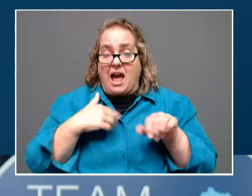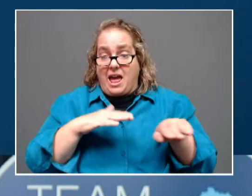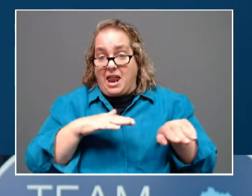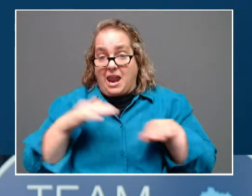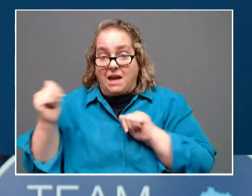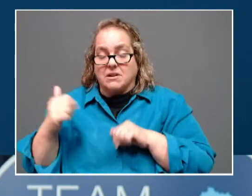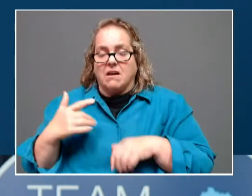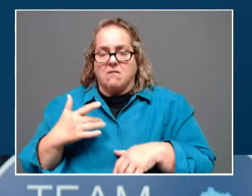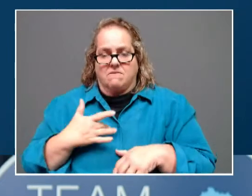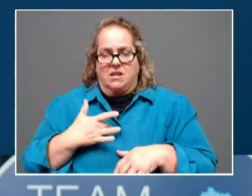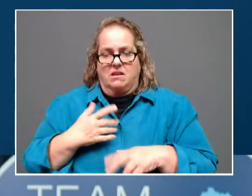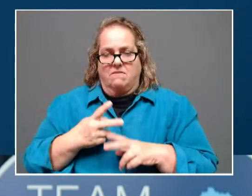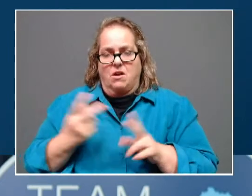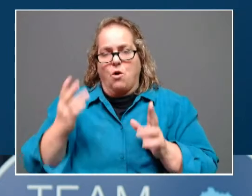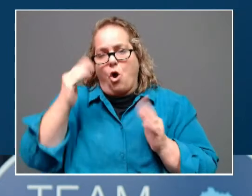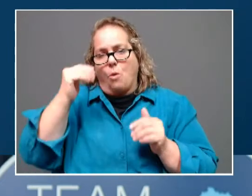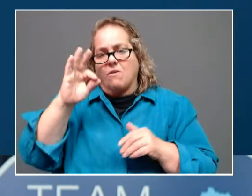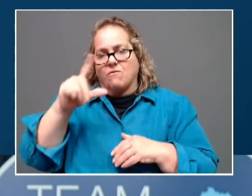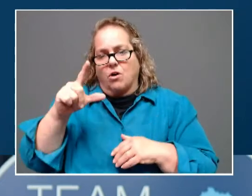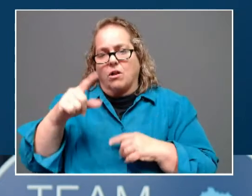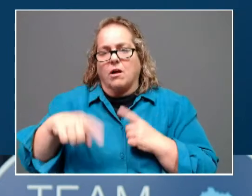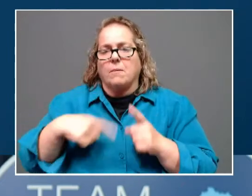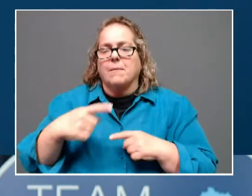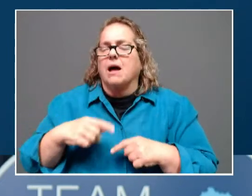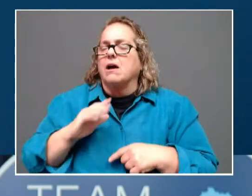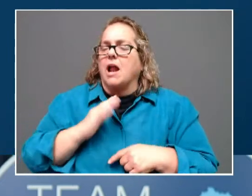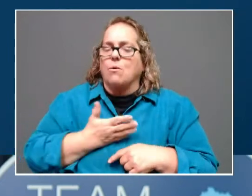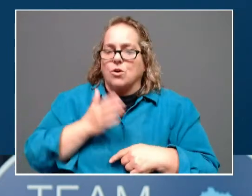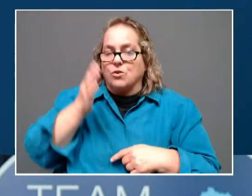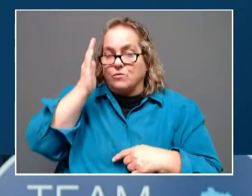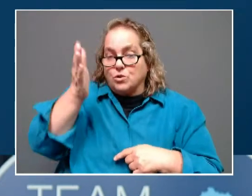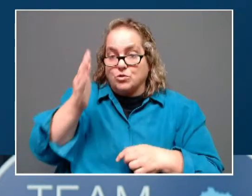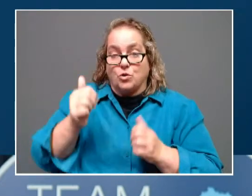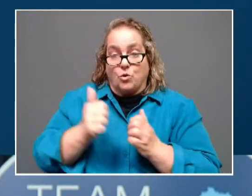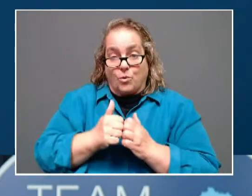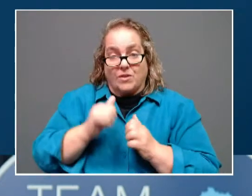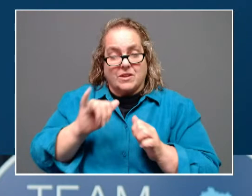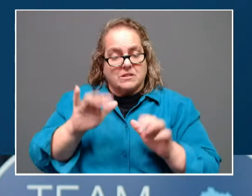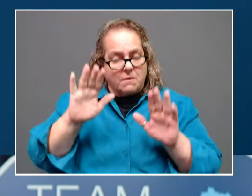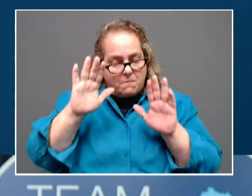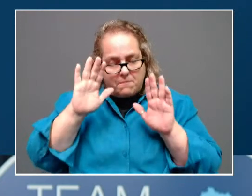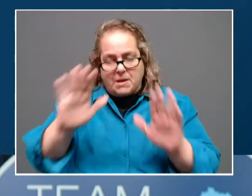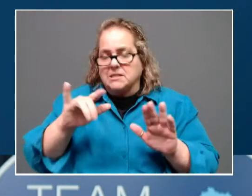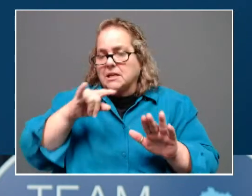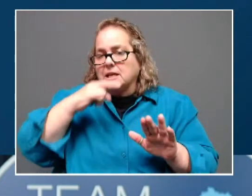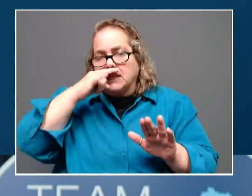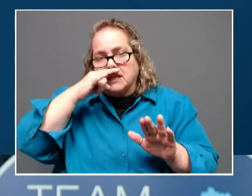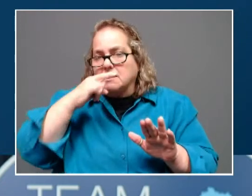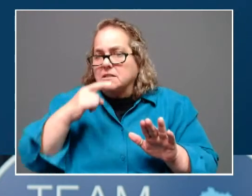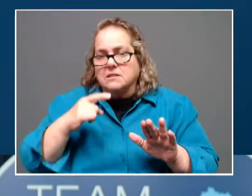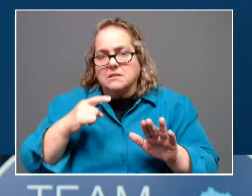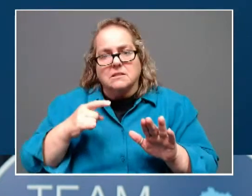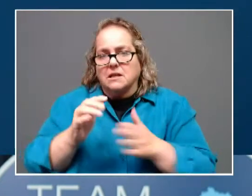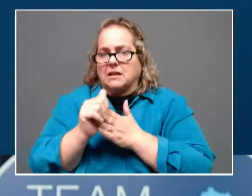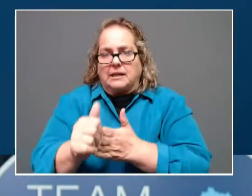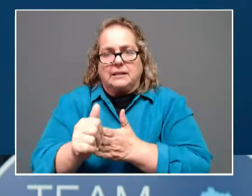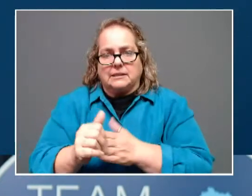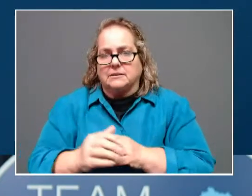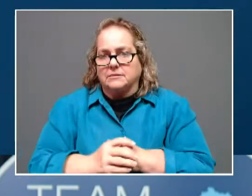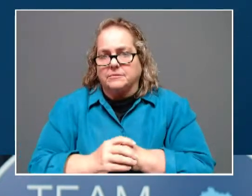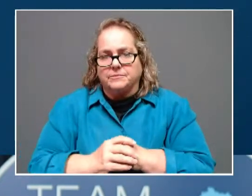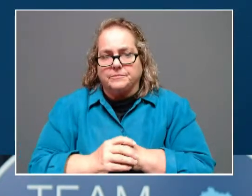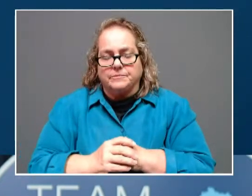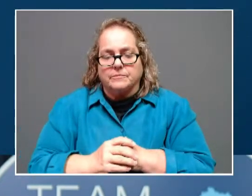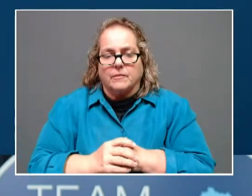feeling very hopeful about our future with these amazing kids at the helm. I want to highlight and